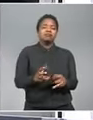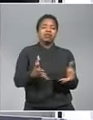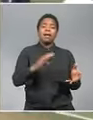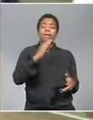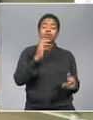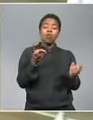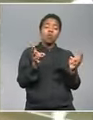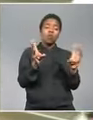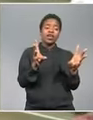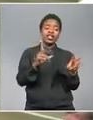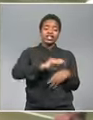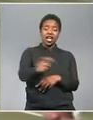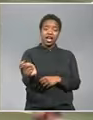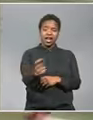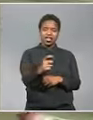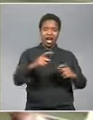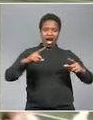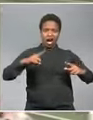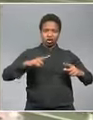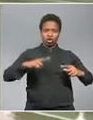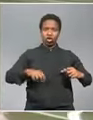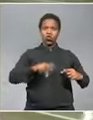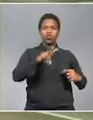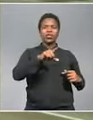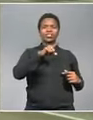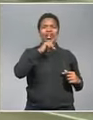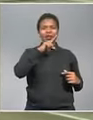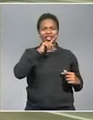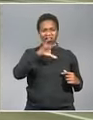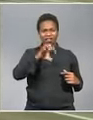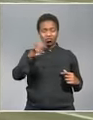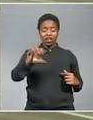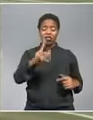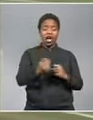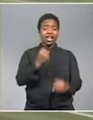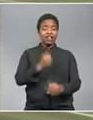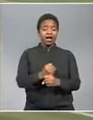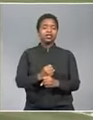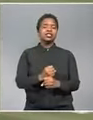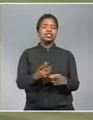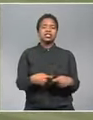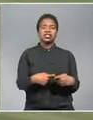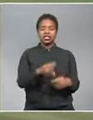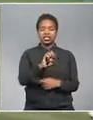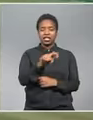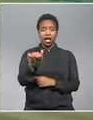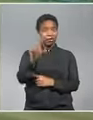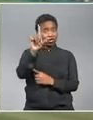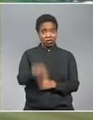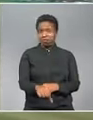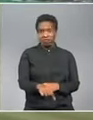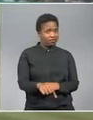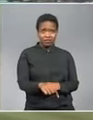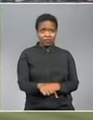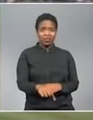Wimbledon may just be your best bet. 2,500 seats valid for 5 years have gone on sale, but they don't come cheap. They're